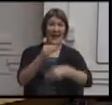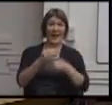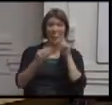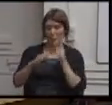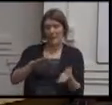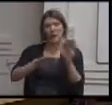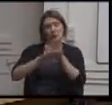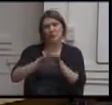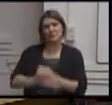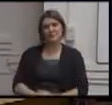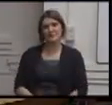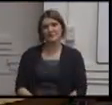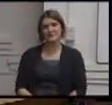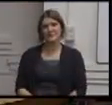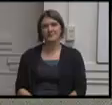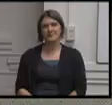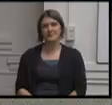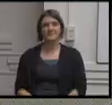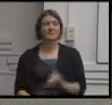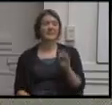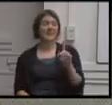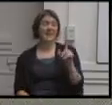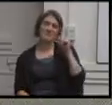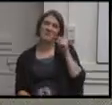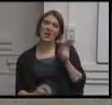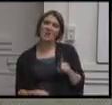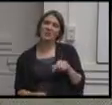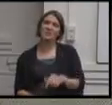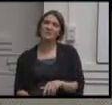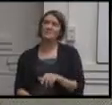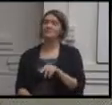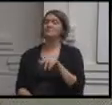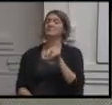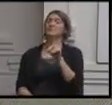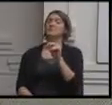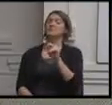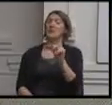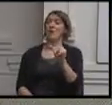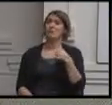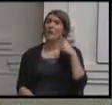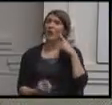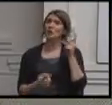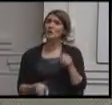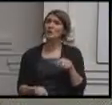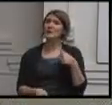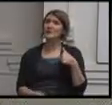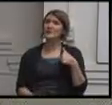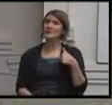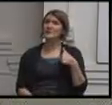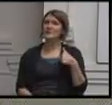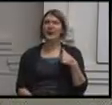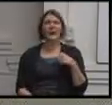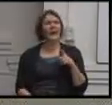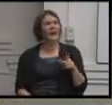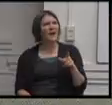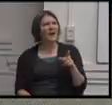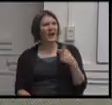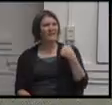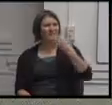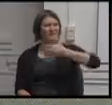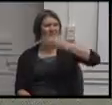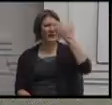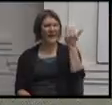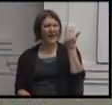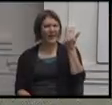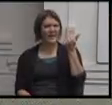So I think that's wise. I agree. I'm not remembering when we're likely to